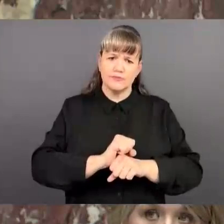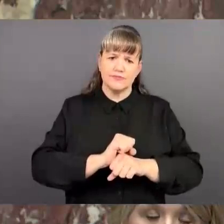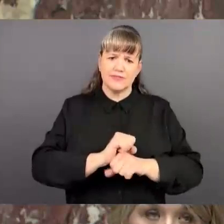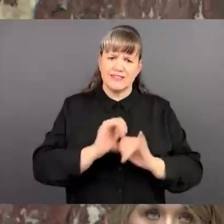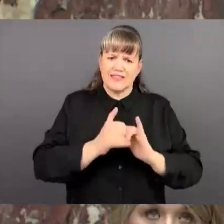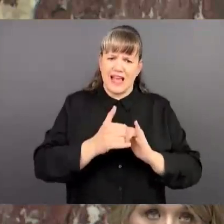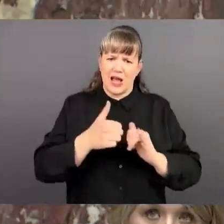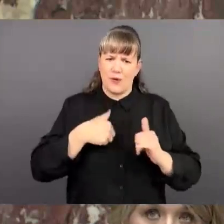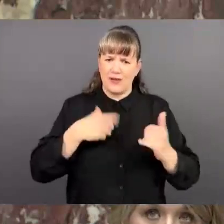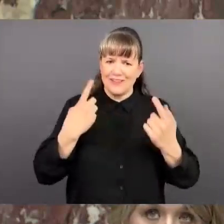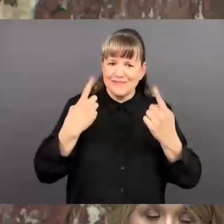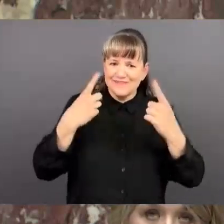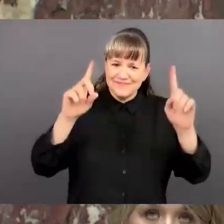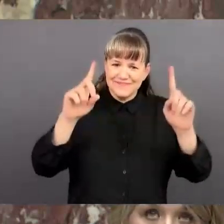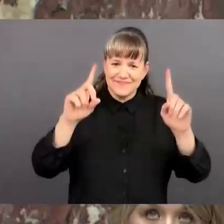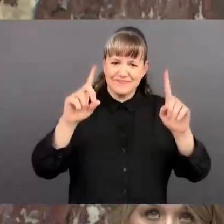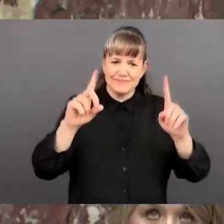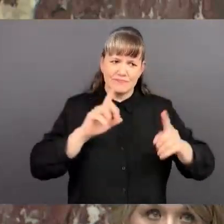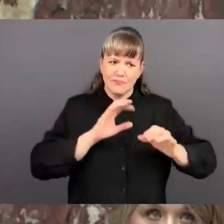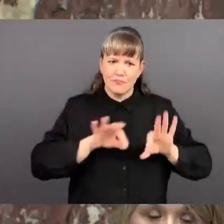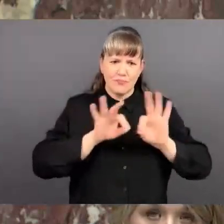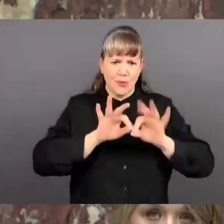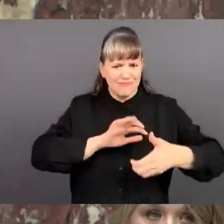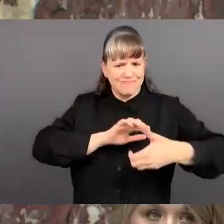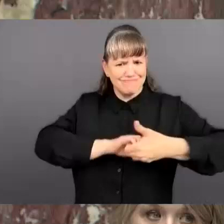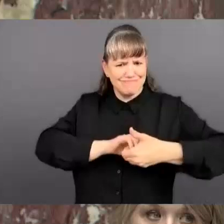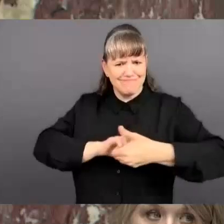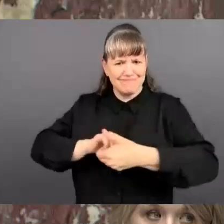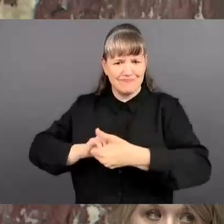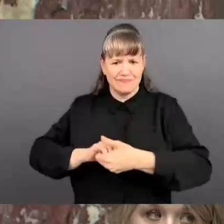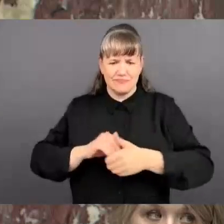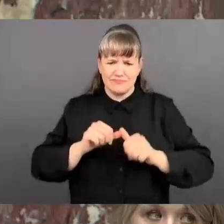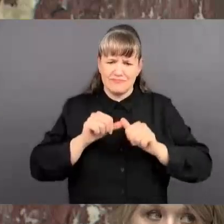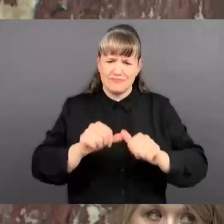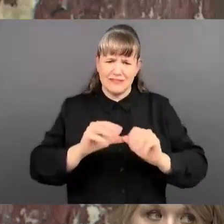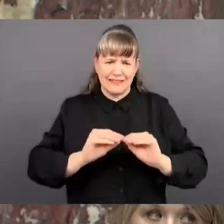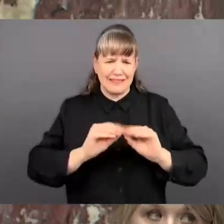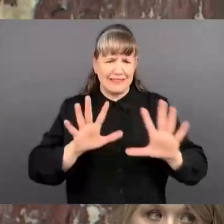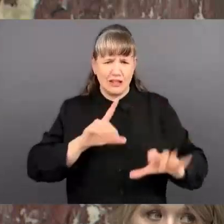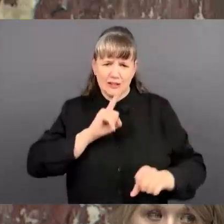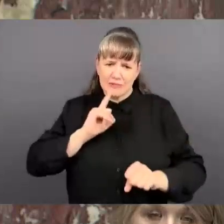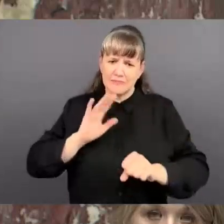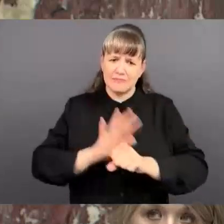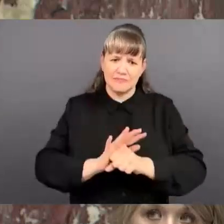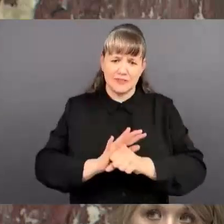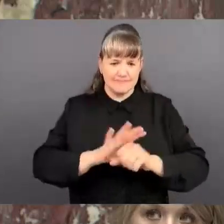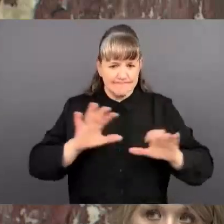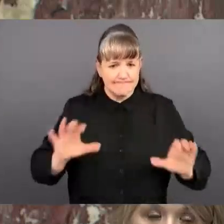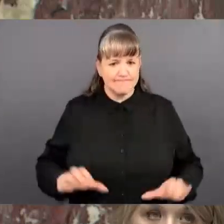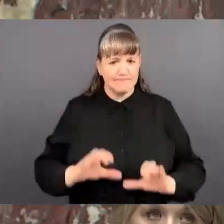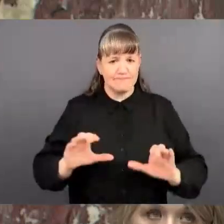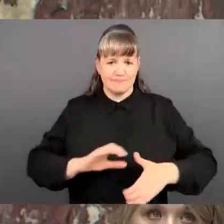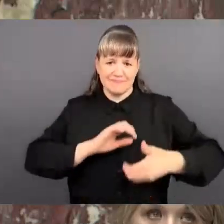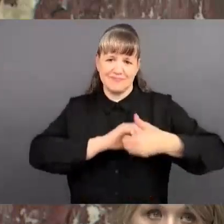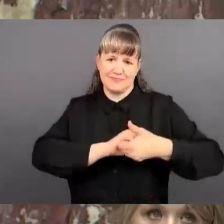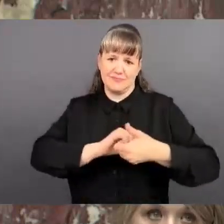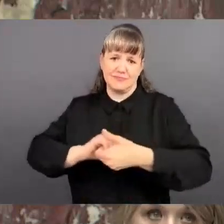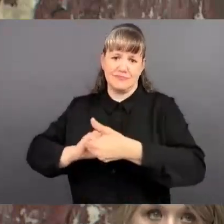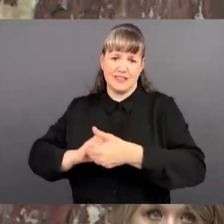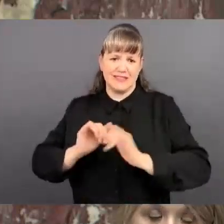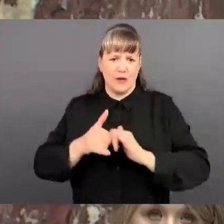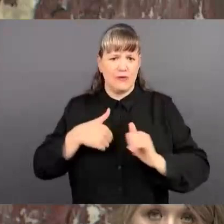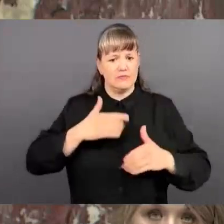to be a clear commitment of this government that partnership is the way that we get things done in this province. That includes working